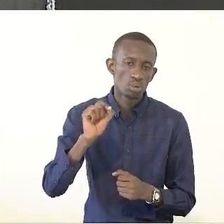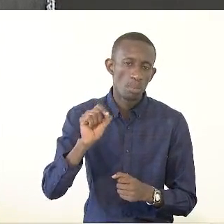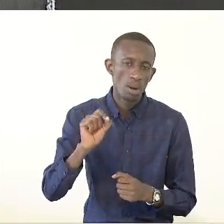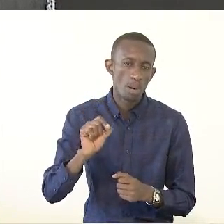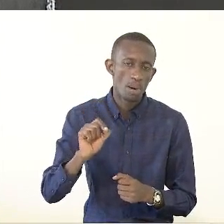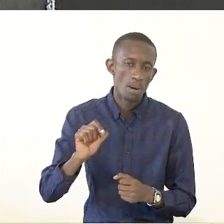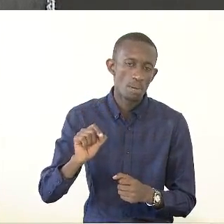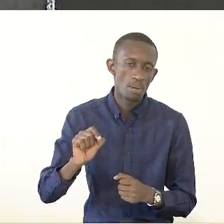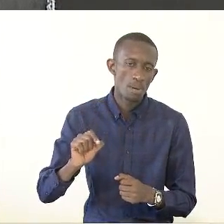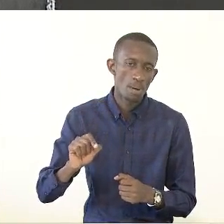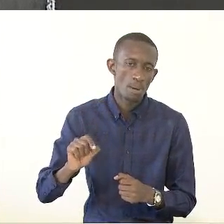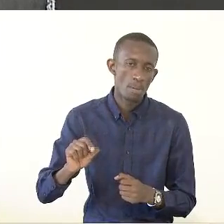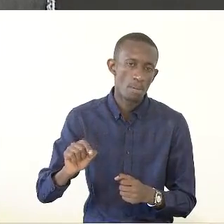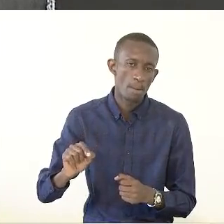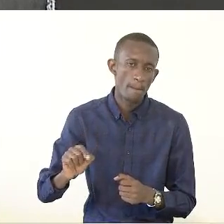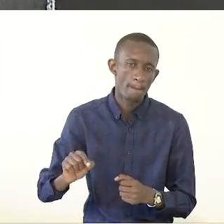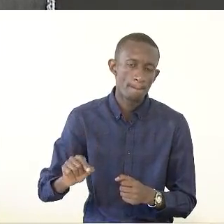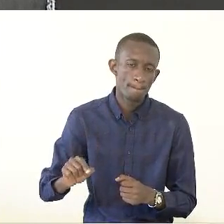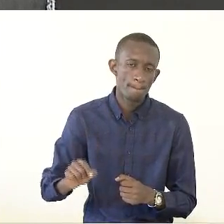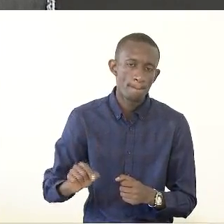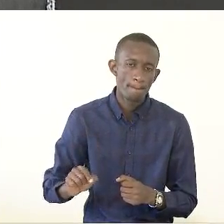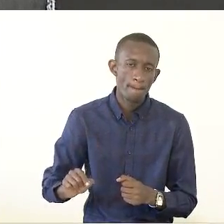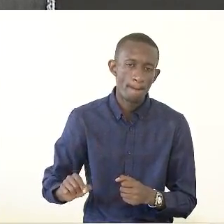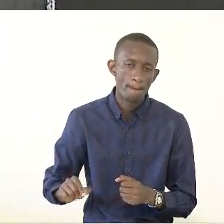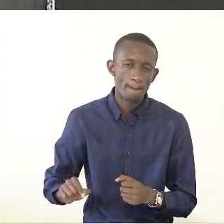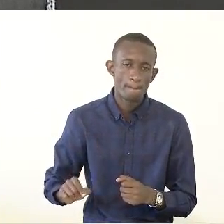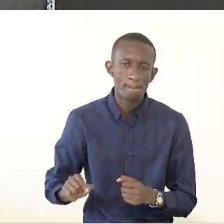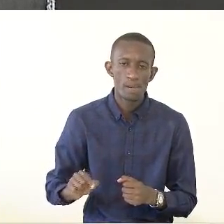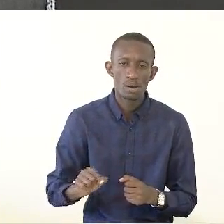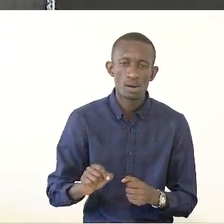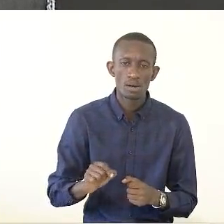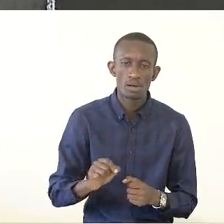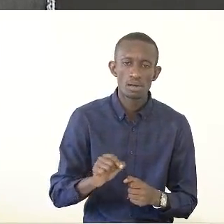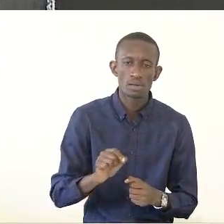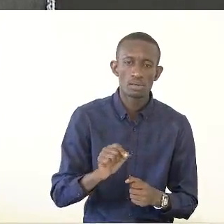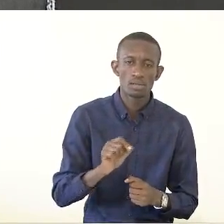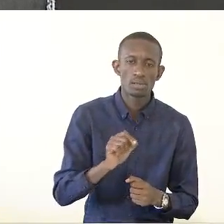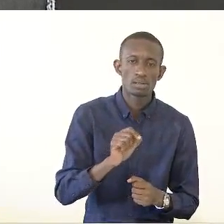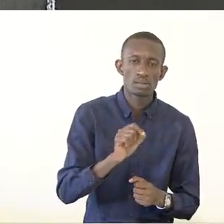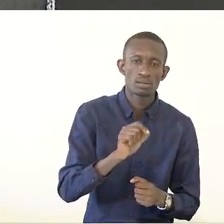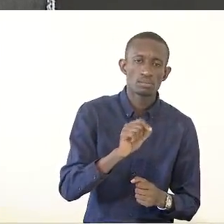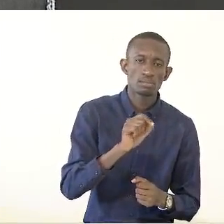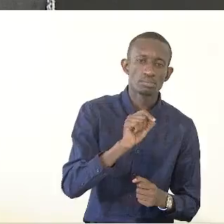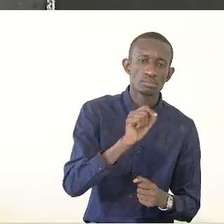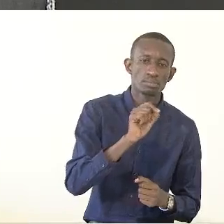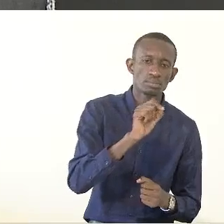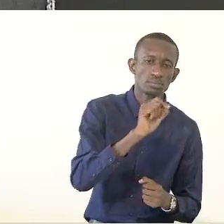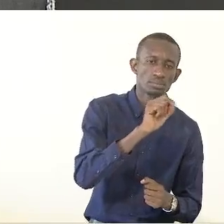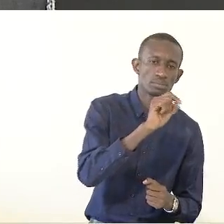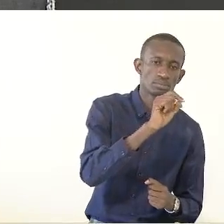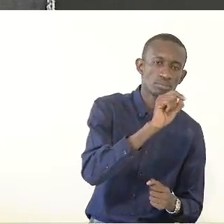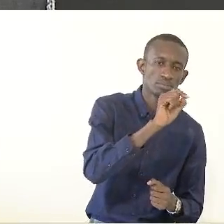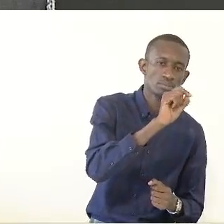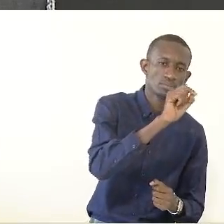in that way. Like this, like this, like this. Perfect. I'm done. Should be